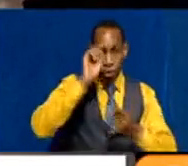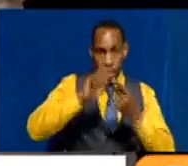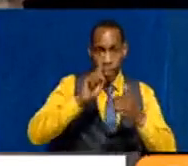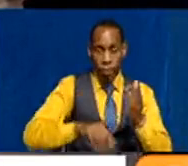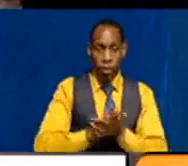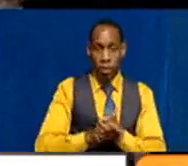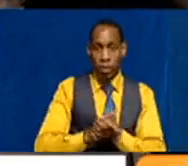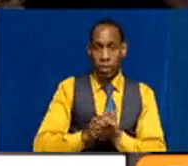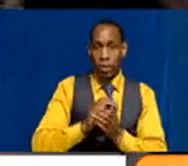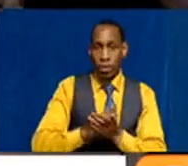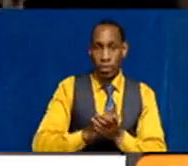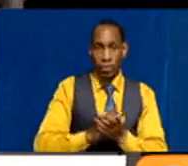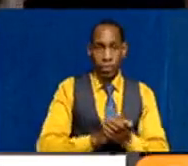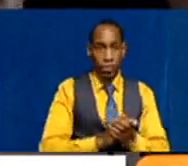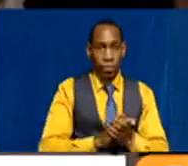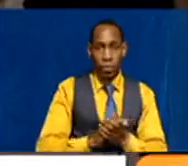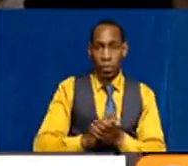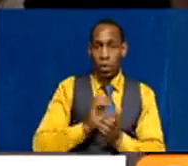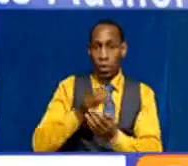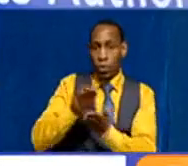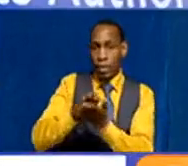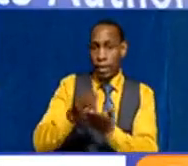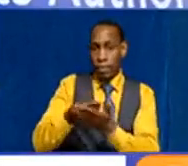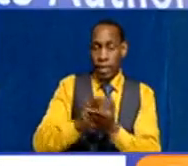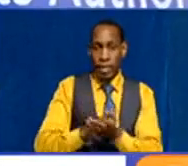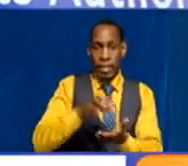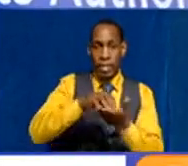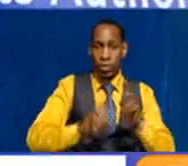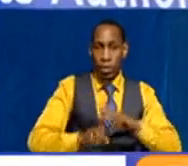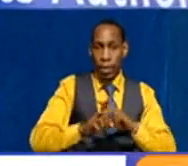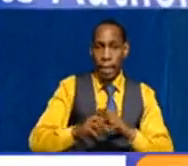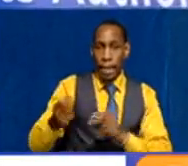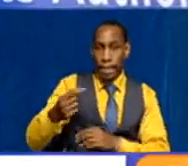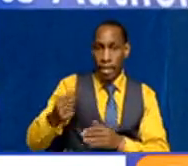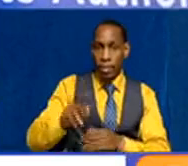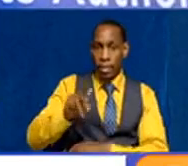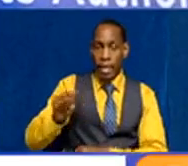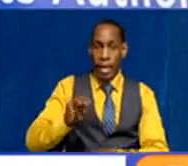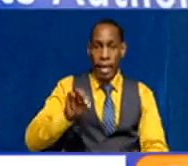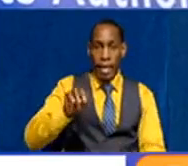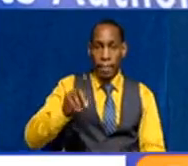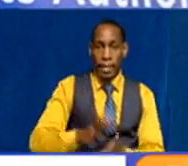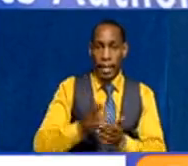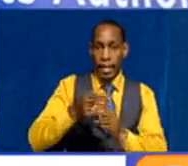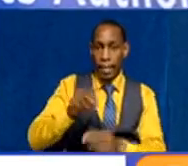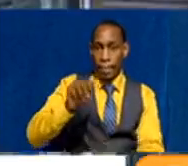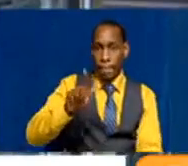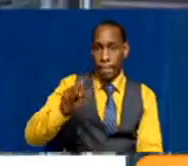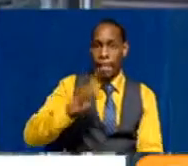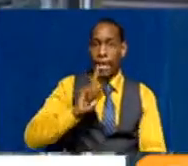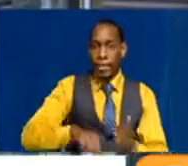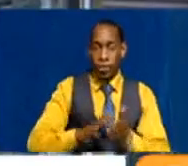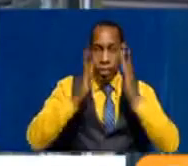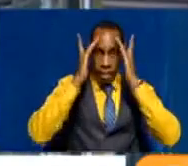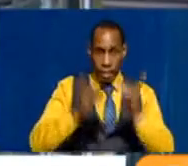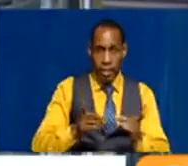preserving cash at the cash-strapped authority. The developments came a few months after KAA Managing Director Alex Gitari said that the